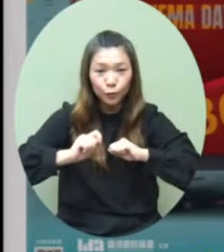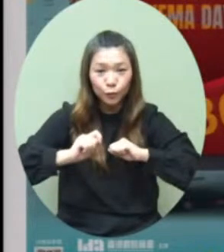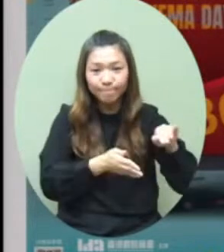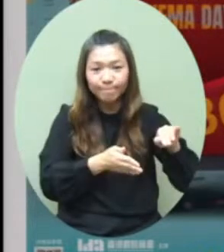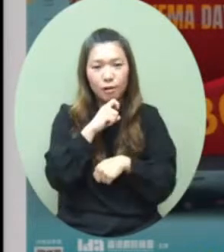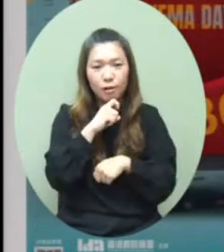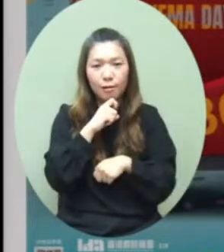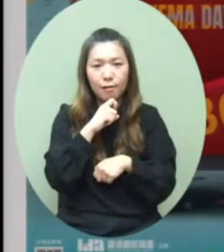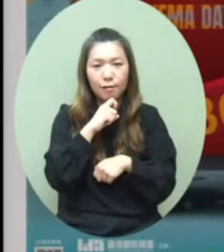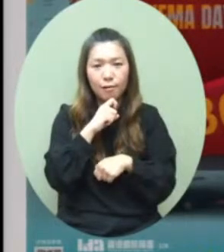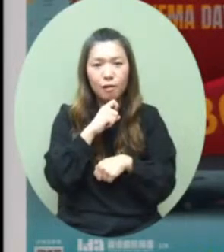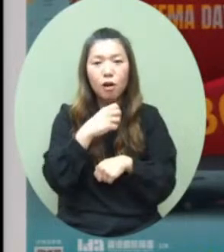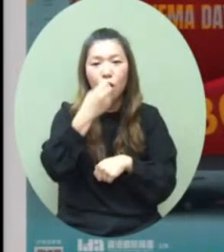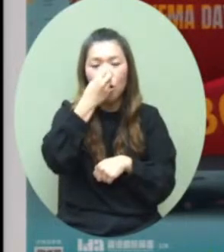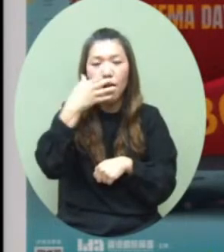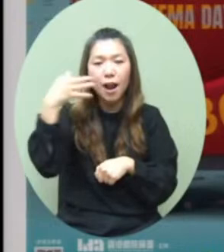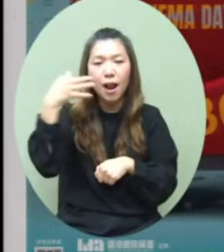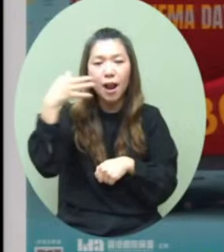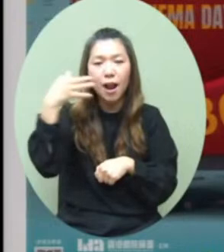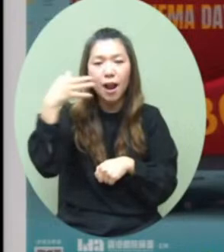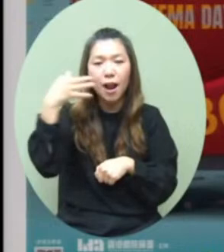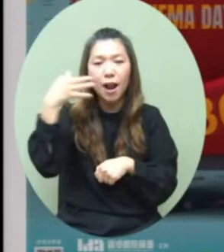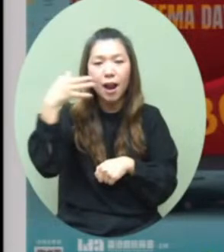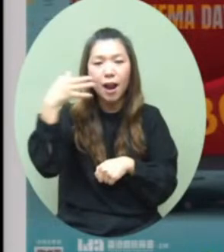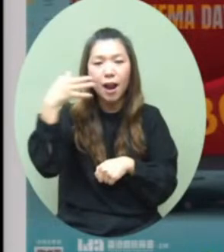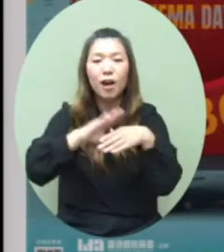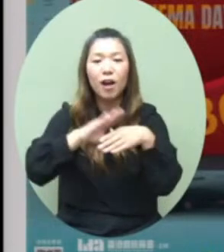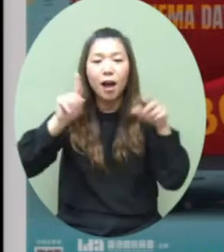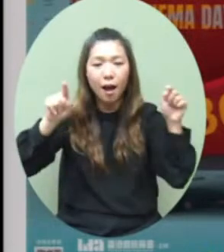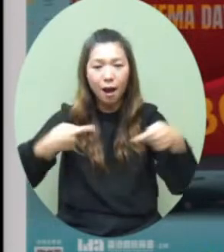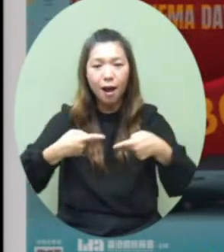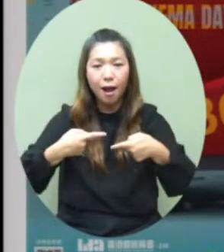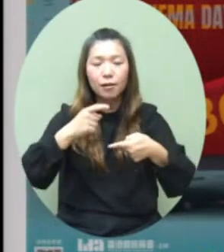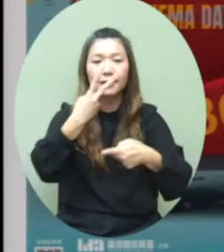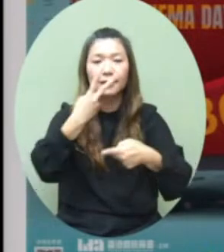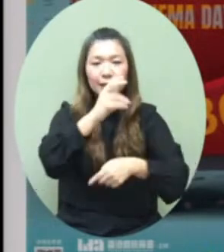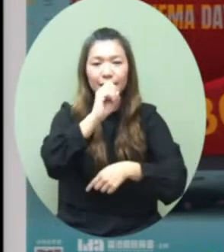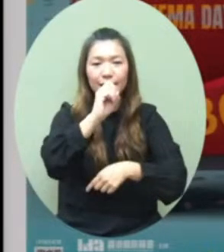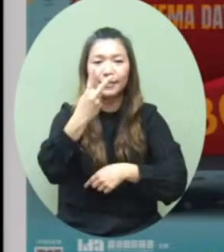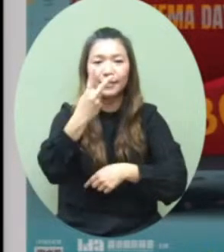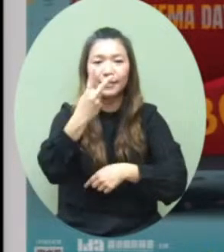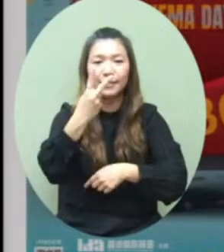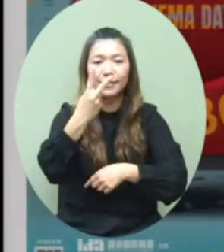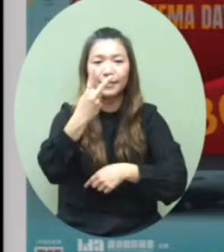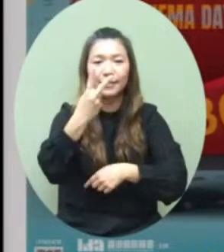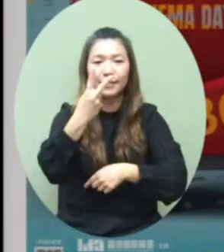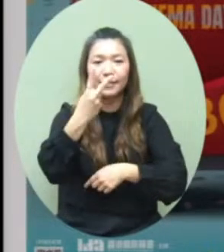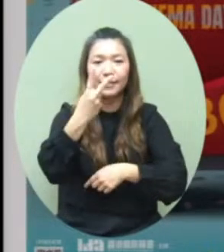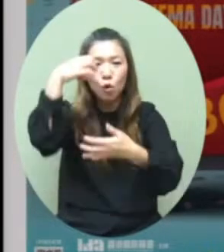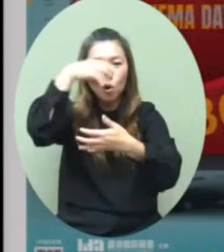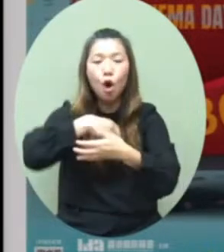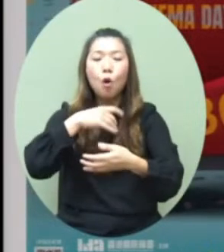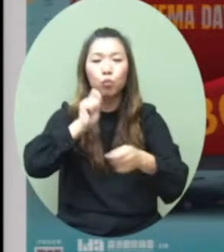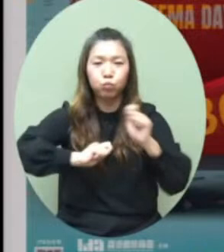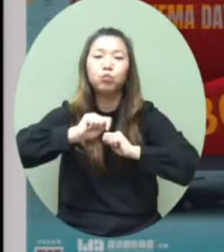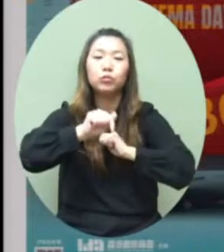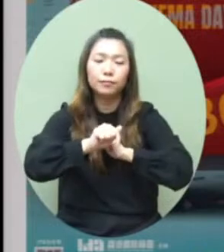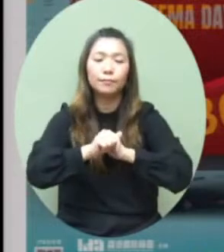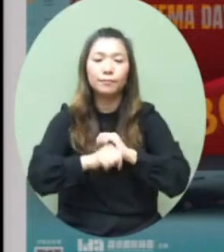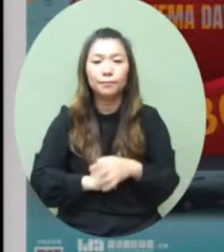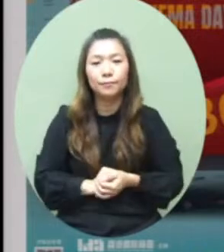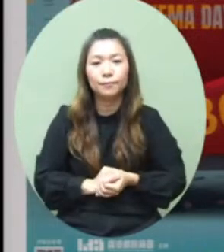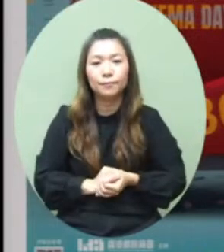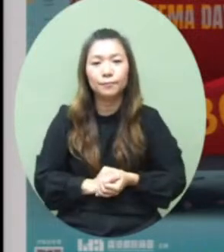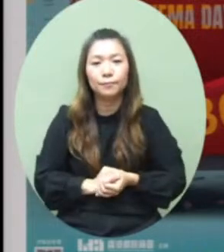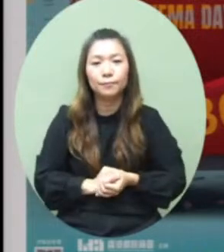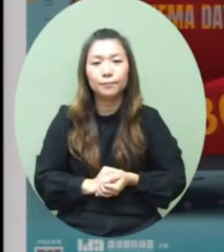This is an event under Happy Hong Kong, and it is also one of the events of